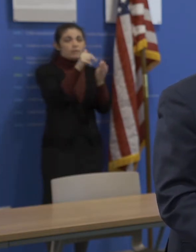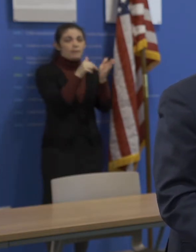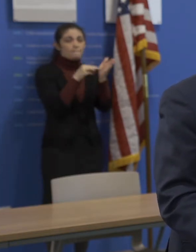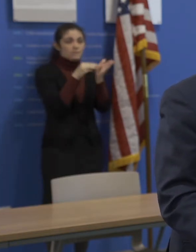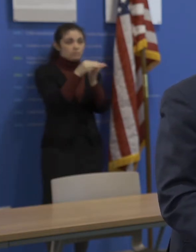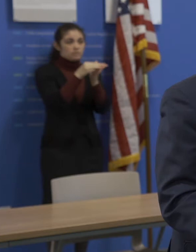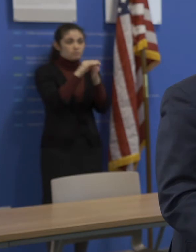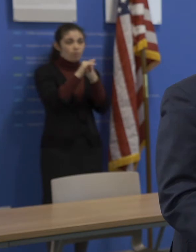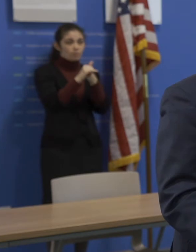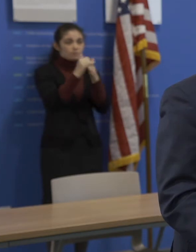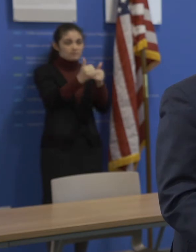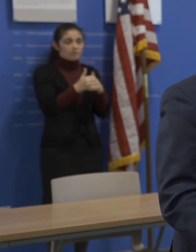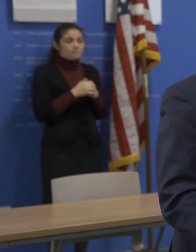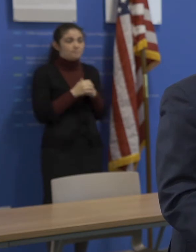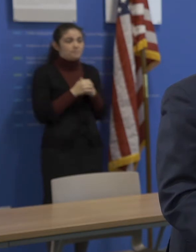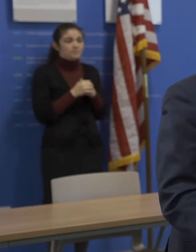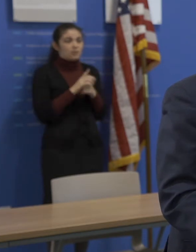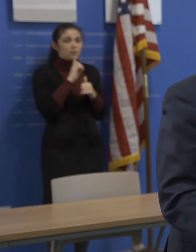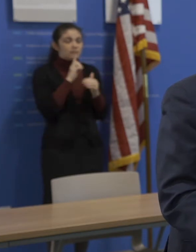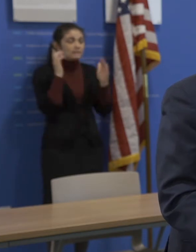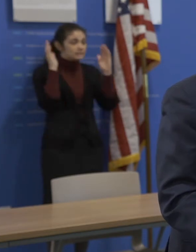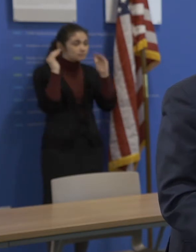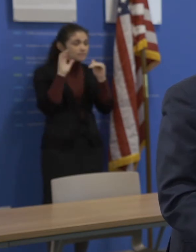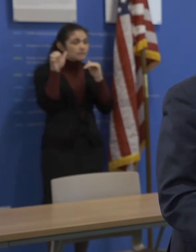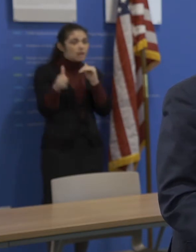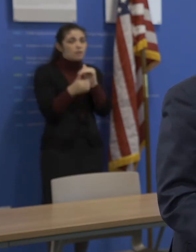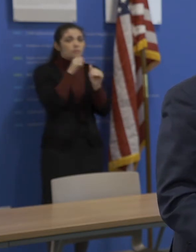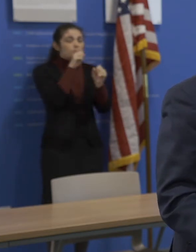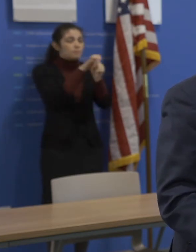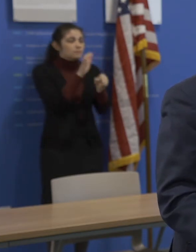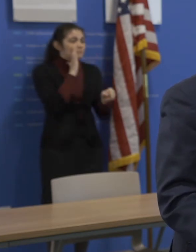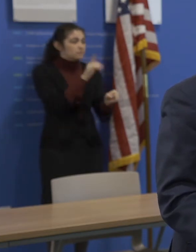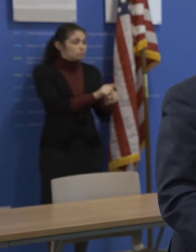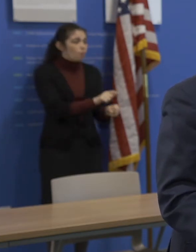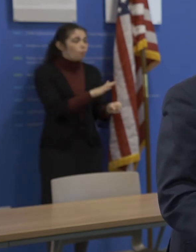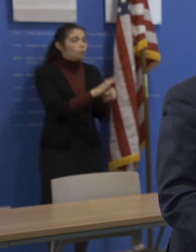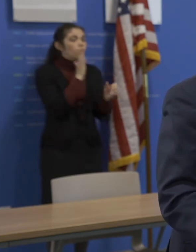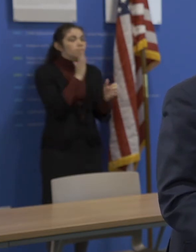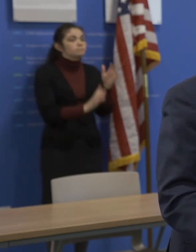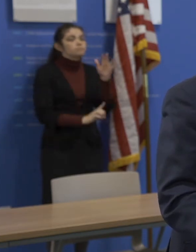million. And I anticipate other commitments will be coming too.